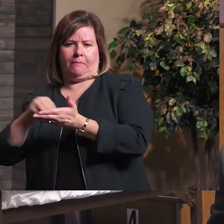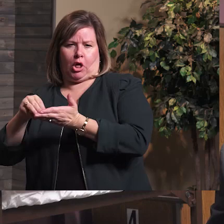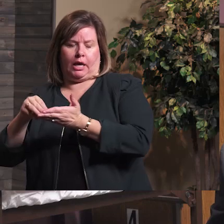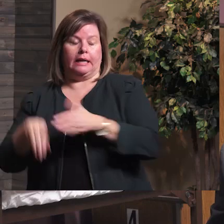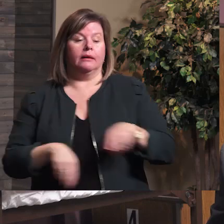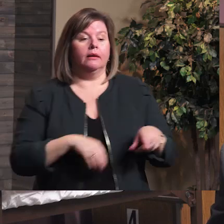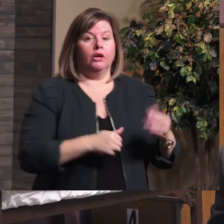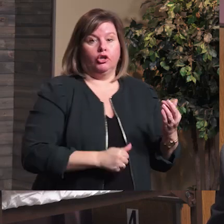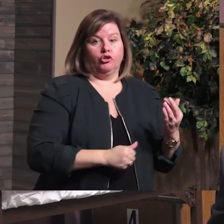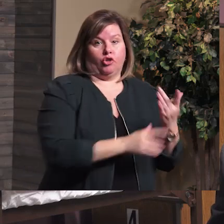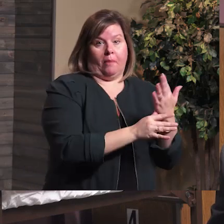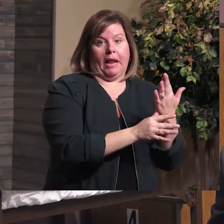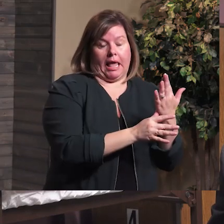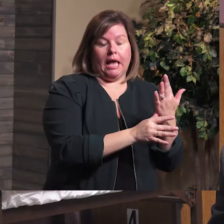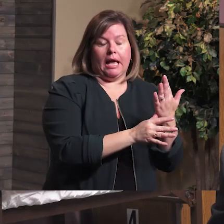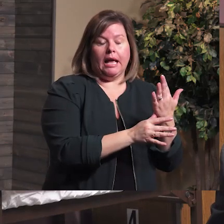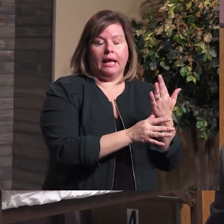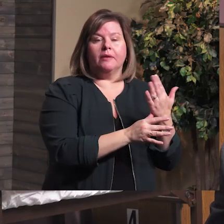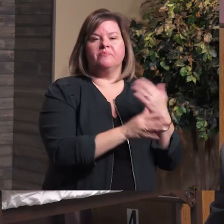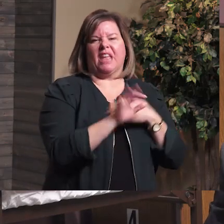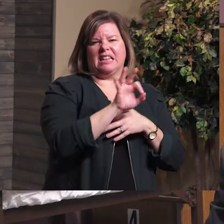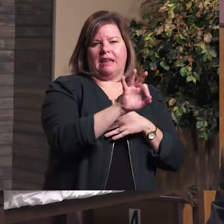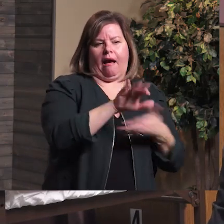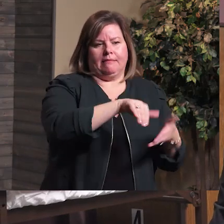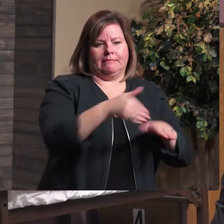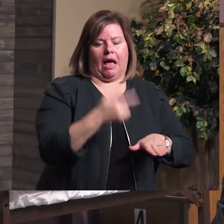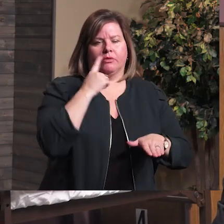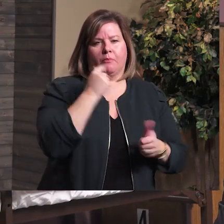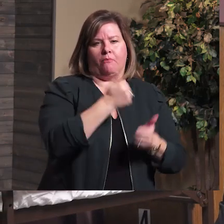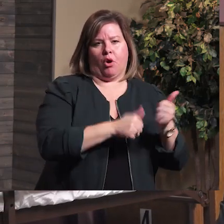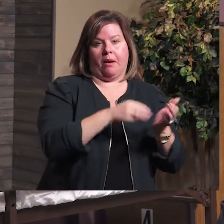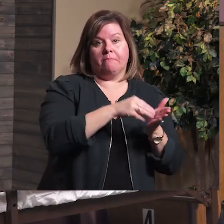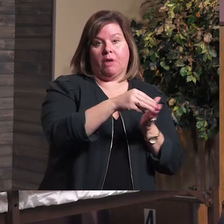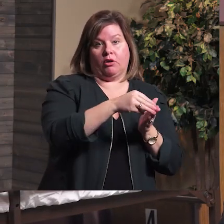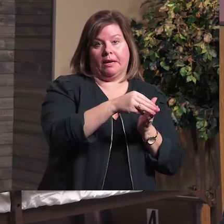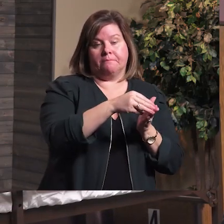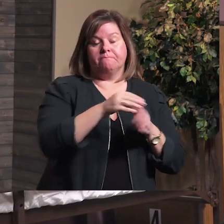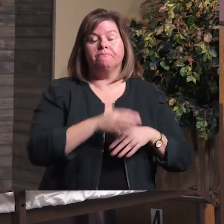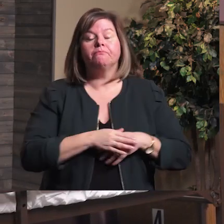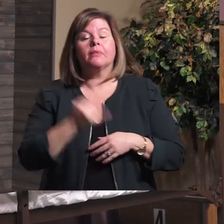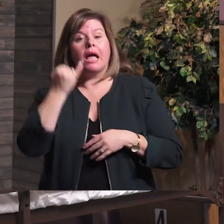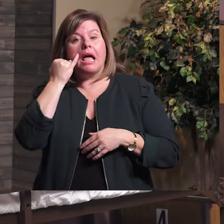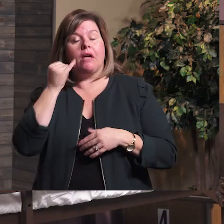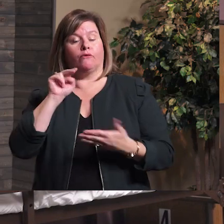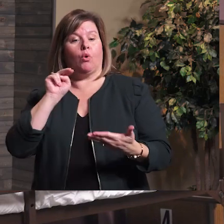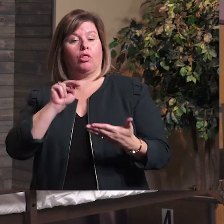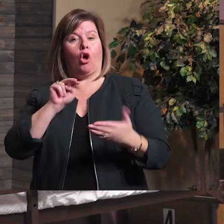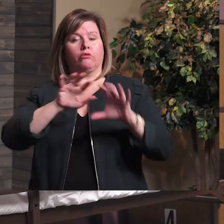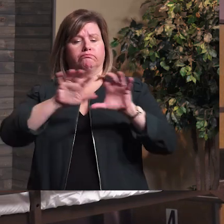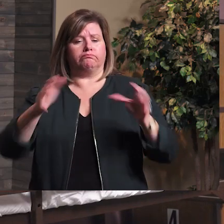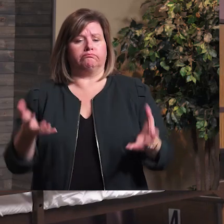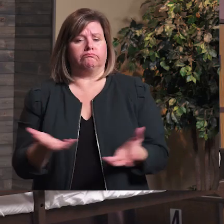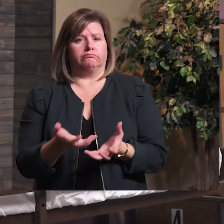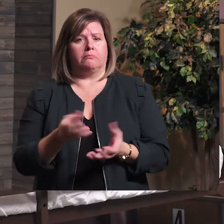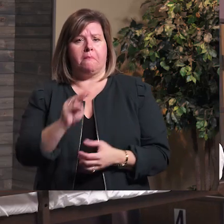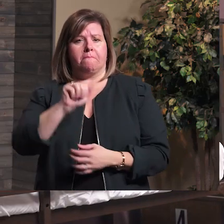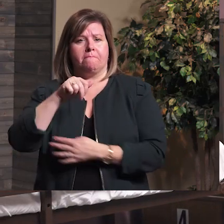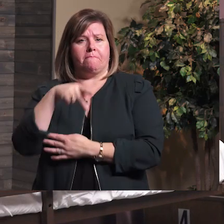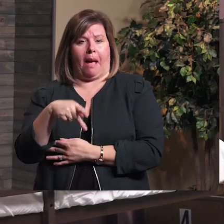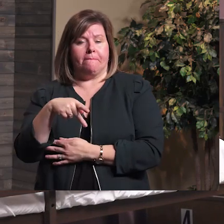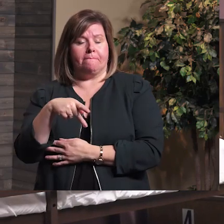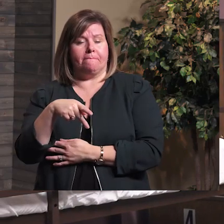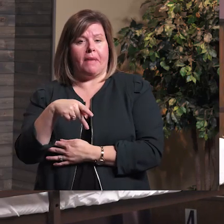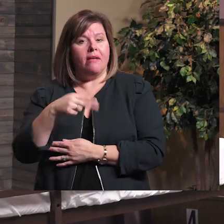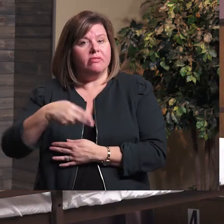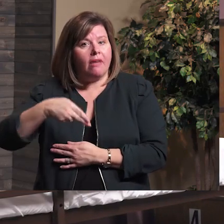Germany, it's about 9 deaths per million. I also want to point out that when you look at the map internationally, you'll see that the highest